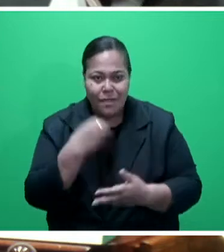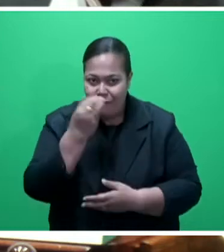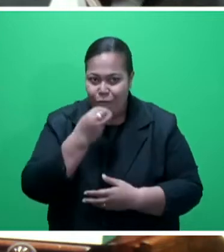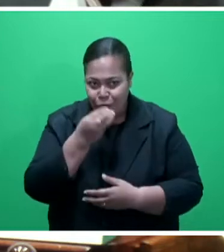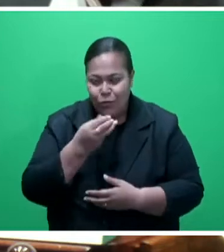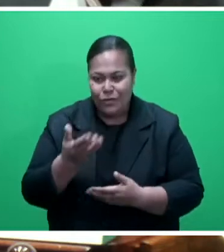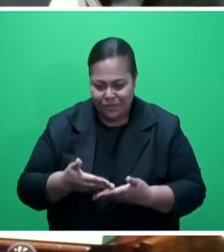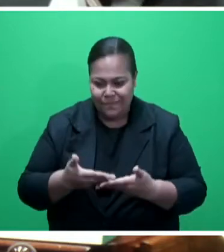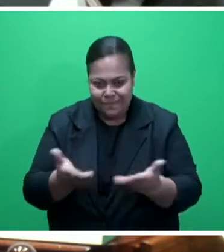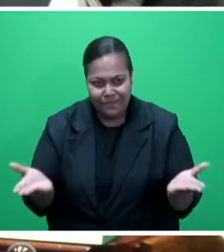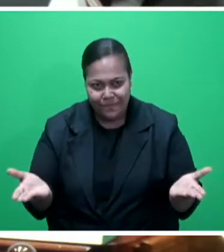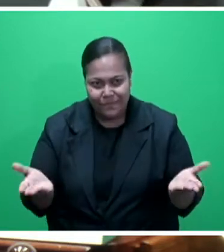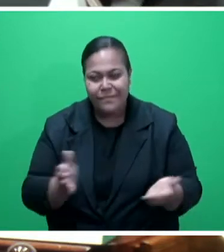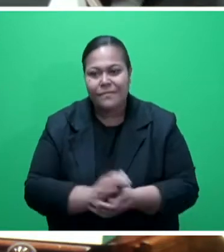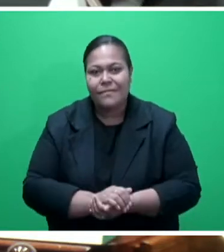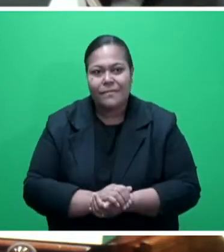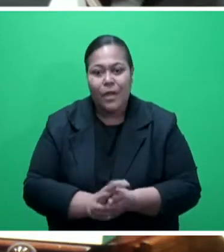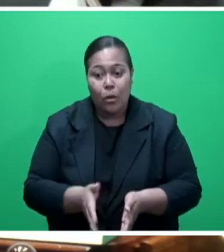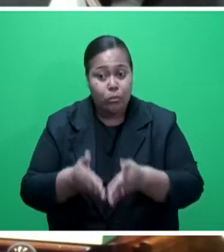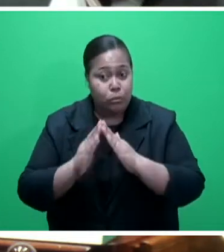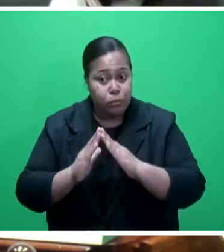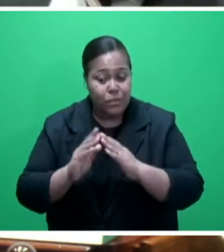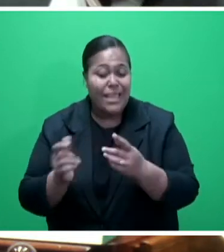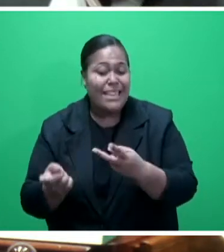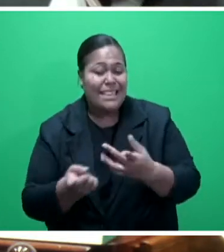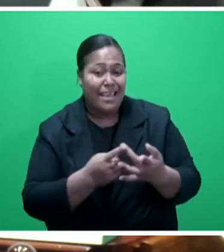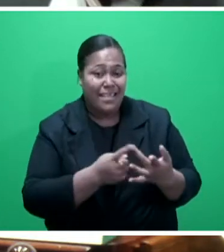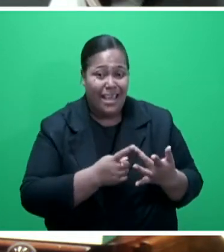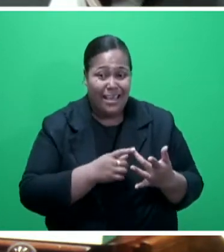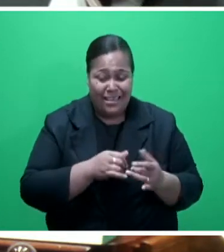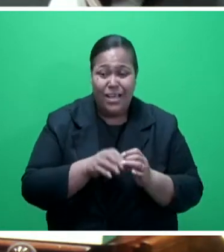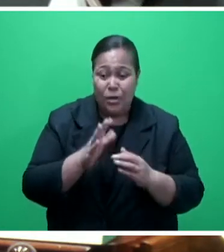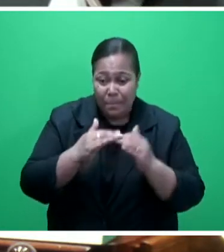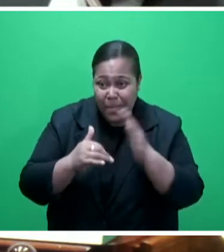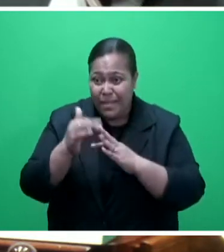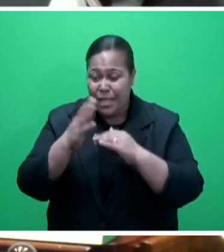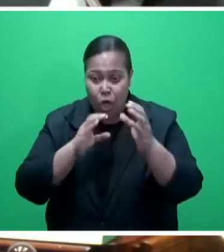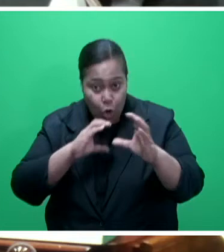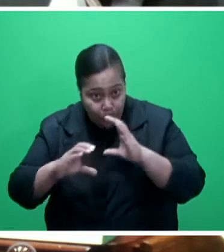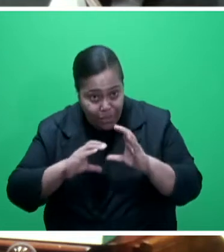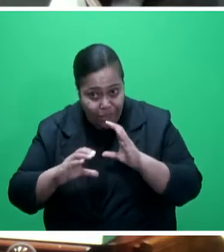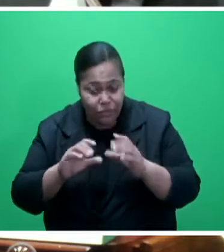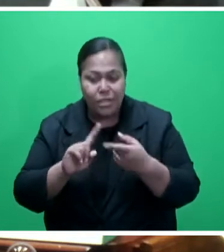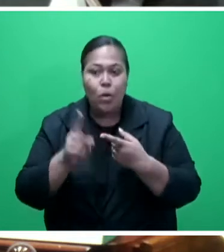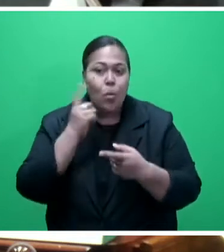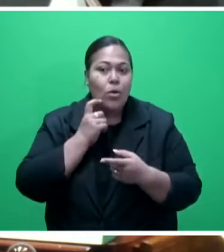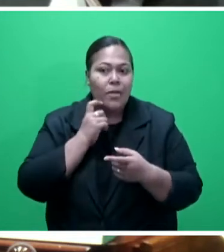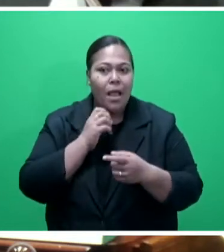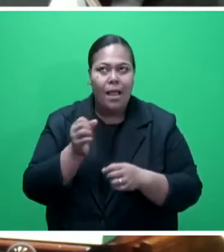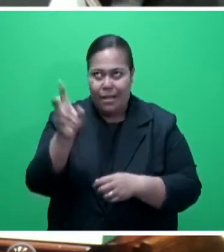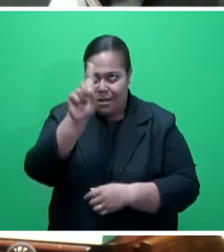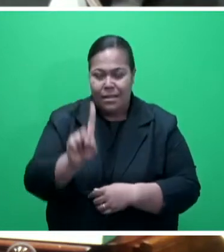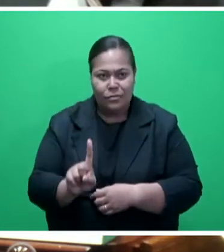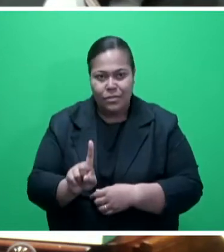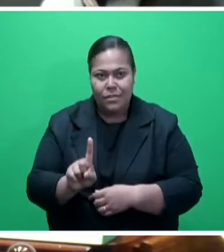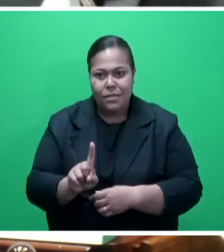items. Restoration of critical infrastructure such as communication, water and power supply were also